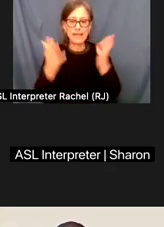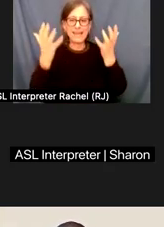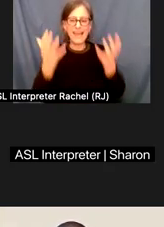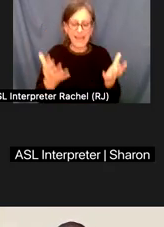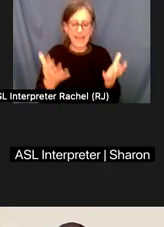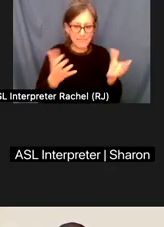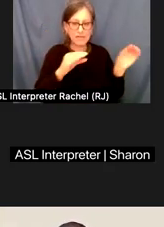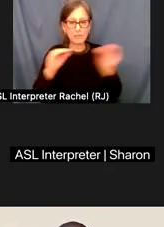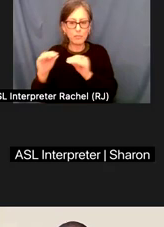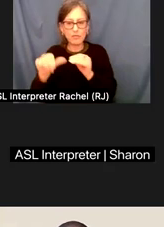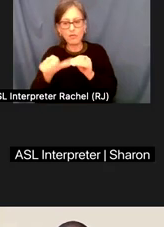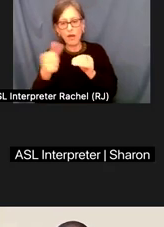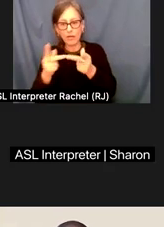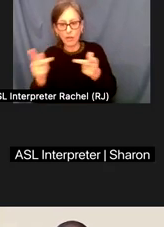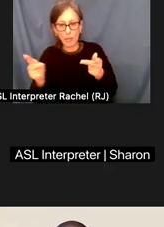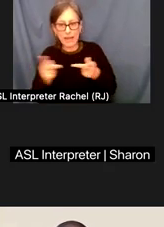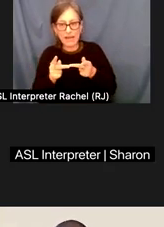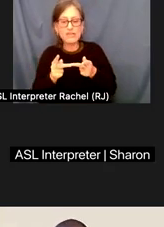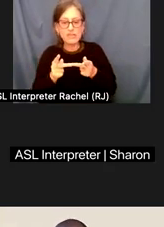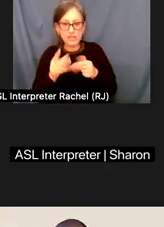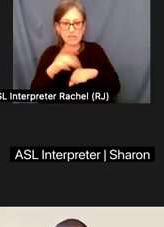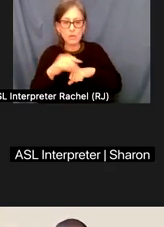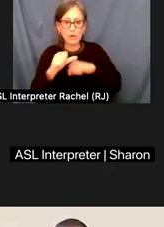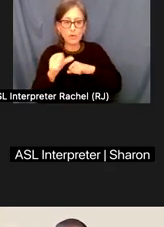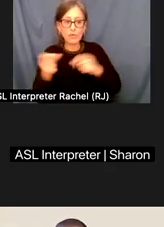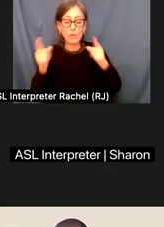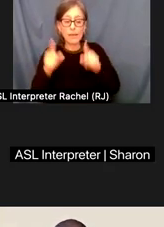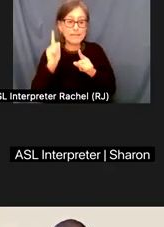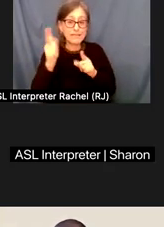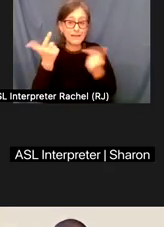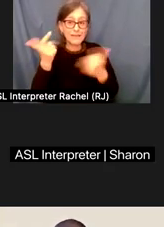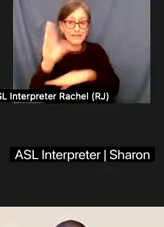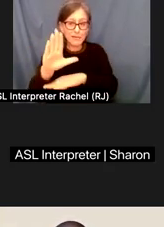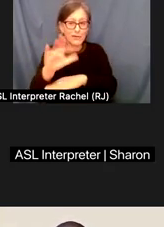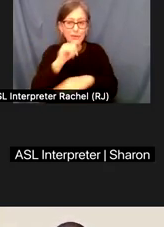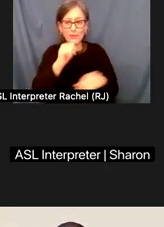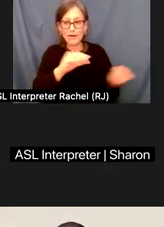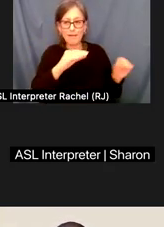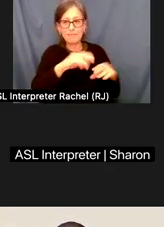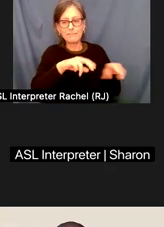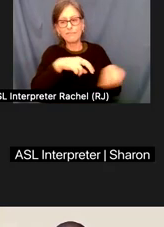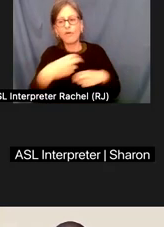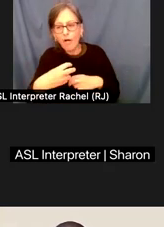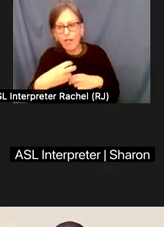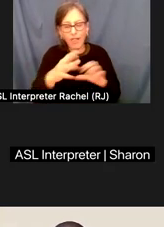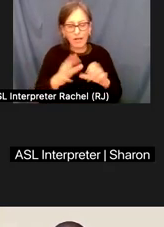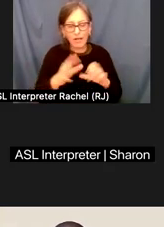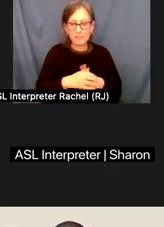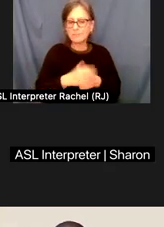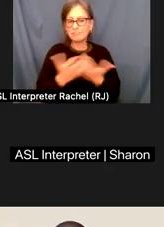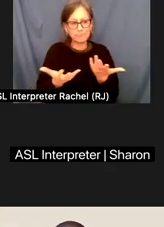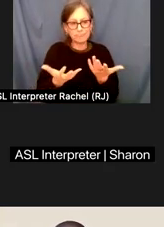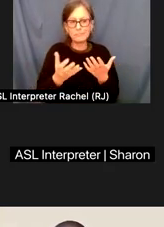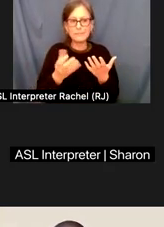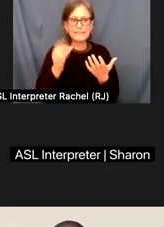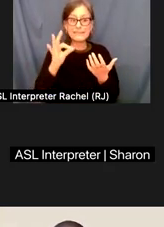to a lower location so that if the earthquake happens later today, it won't fall on you. Like going, wherever you're